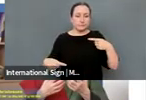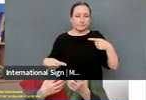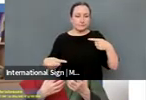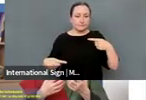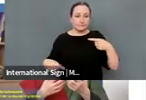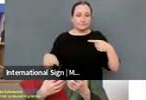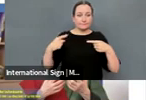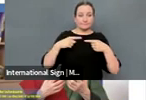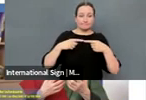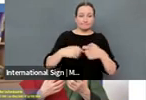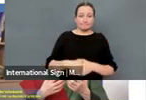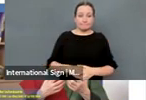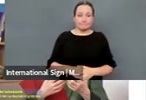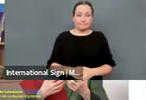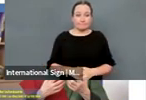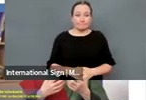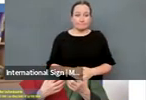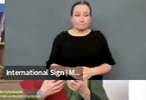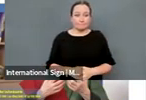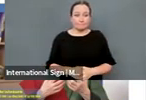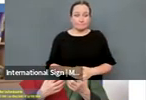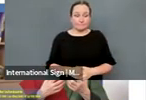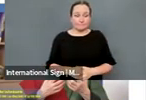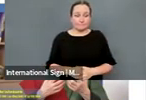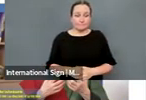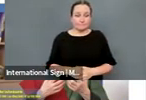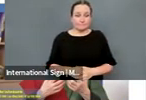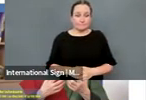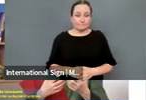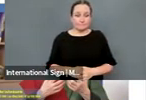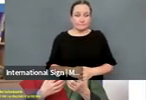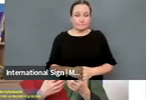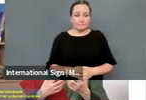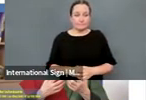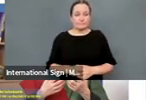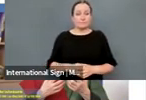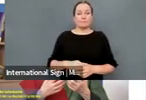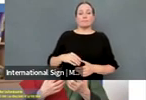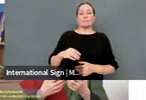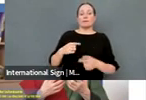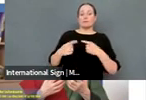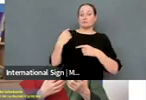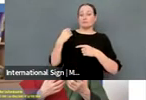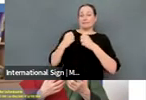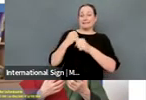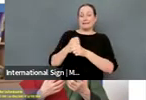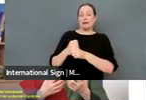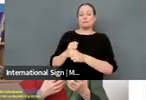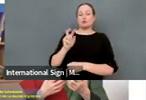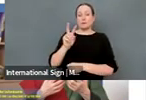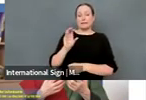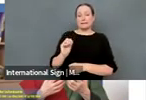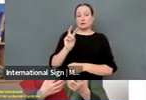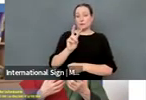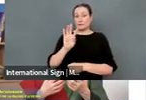particularly the new social insurance law enacted in 2024. Along with